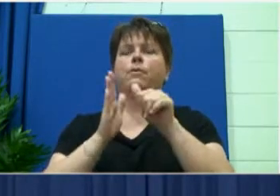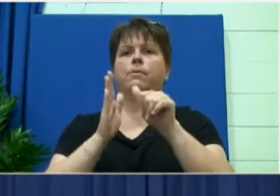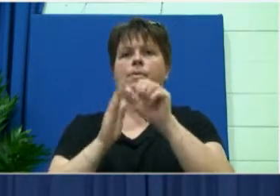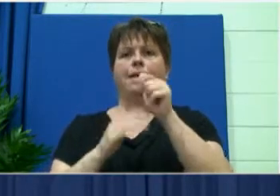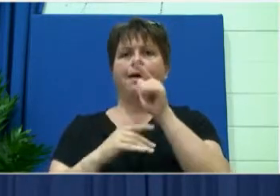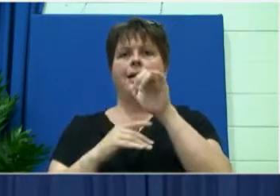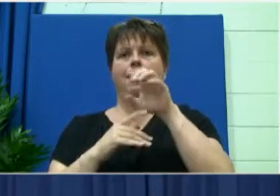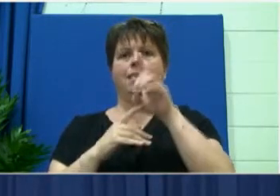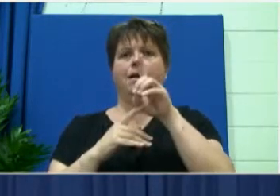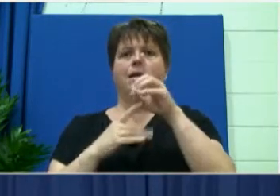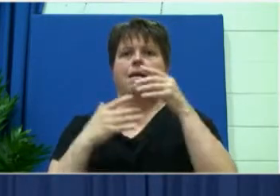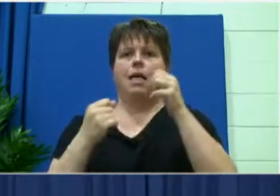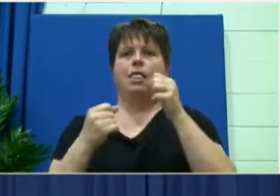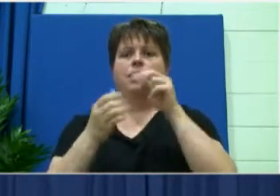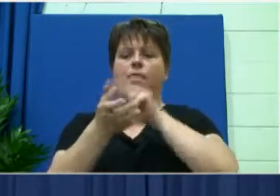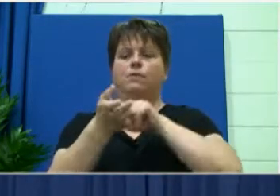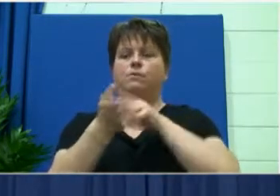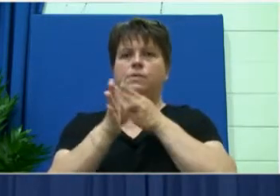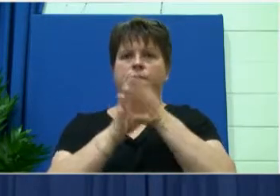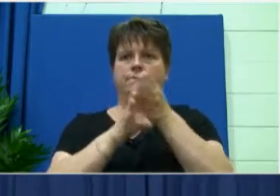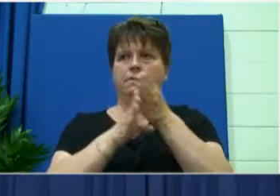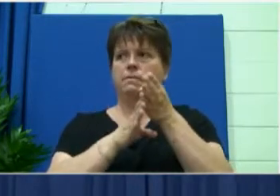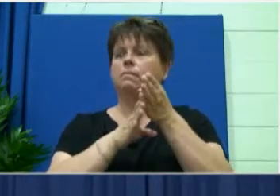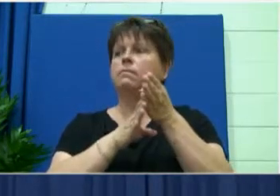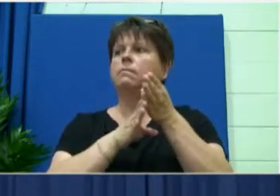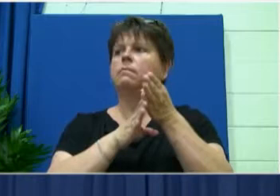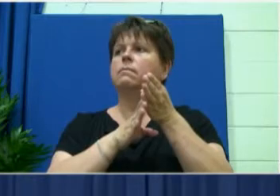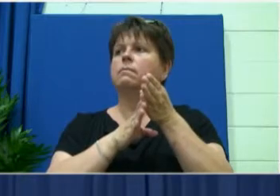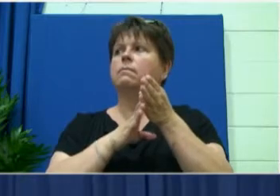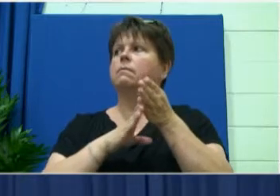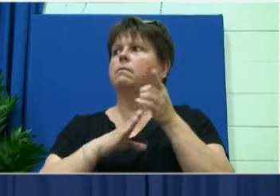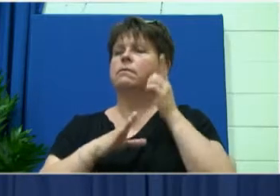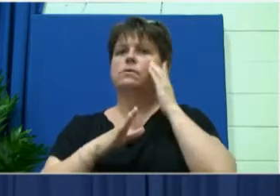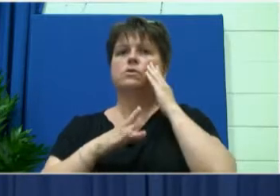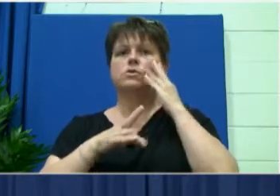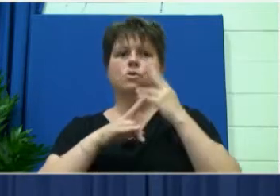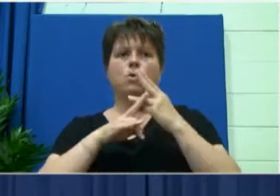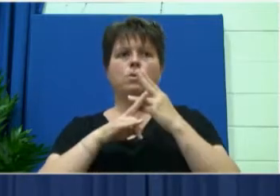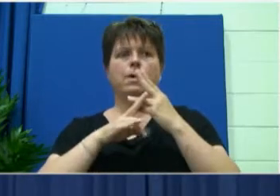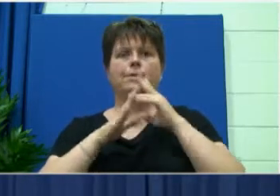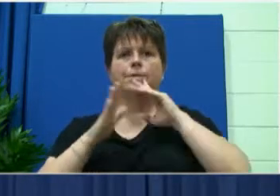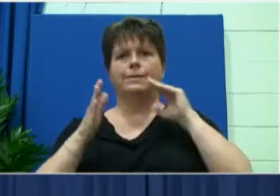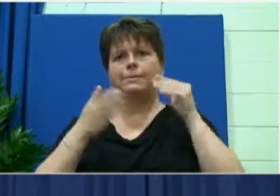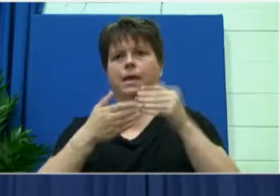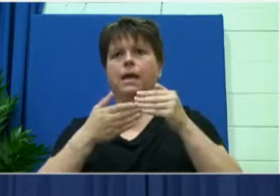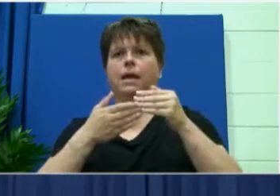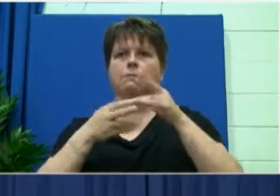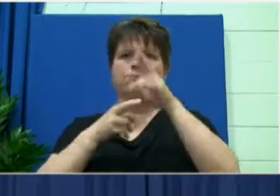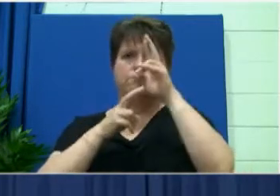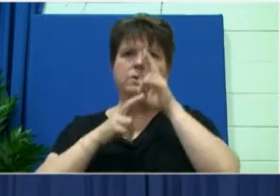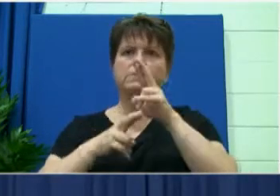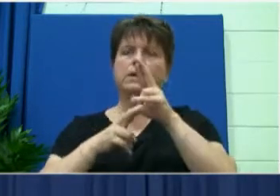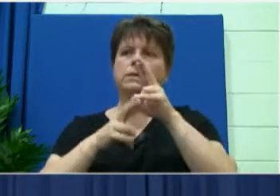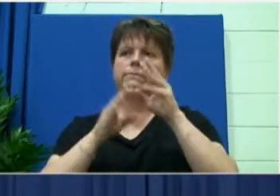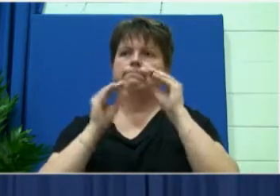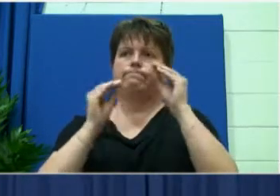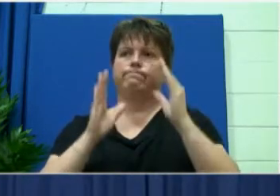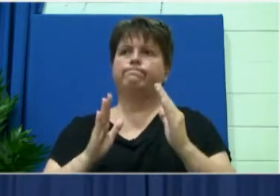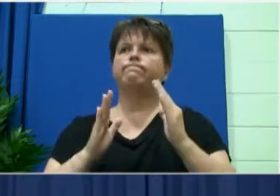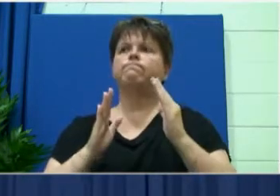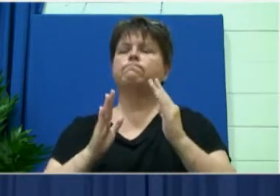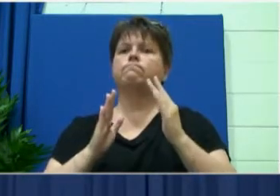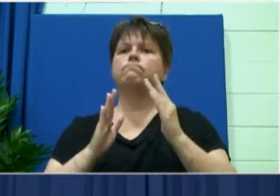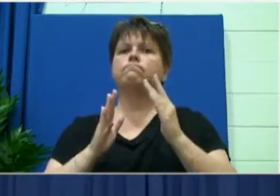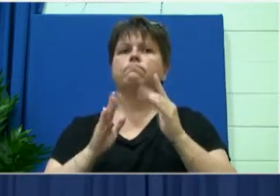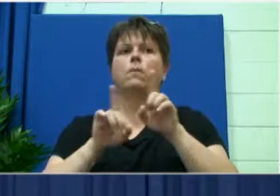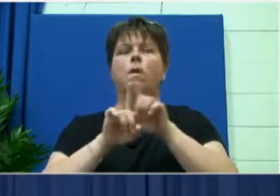health and nursing fields. And she is known as a dedicated and respected teacher. Professor